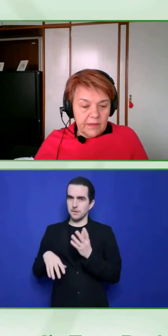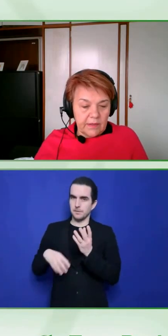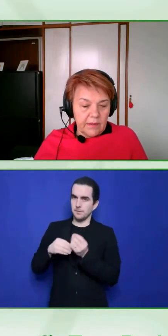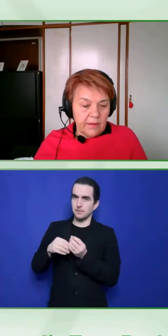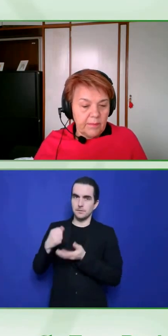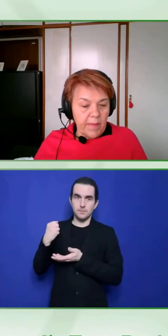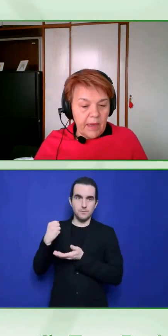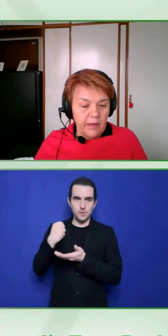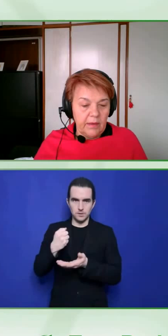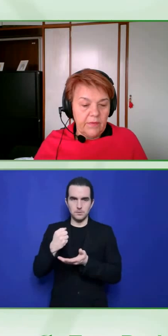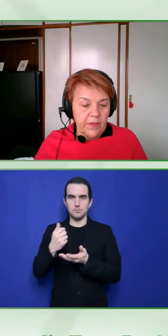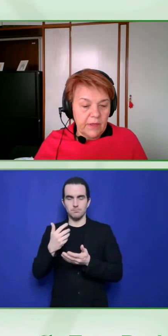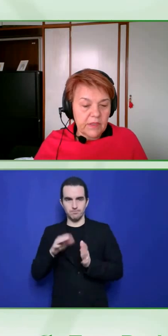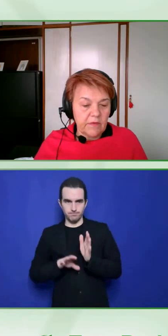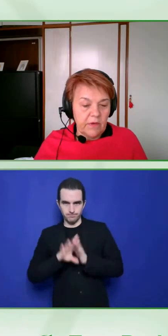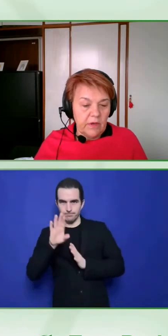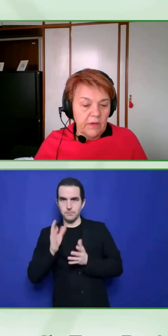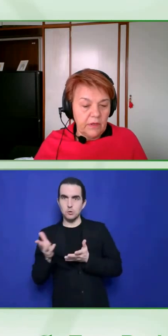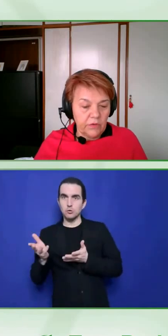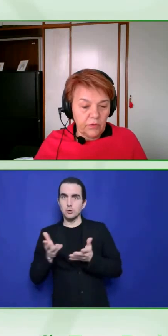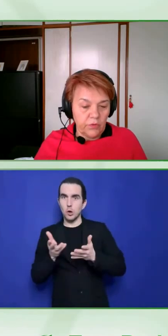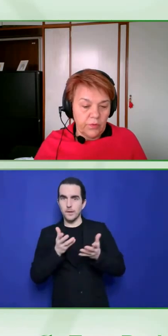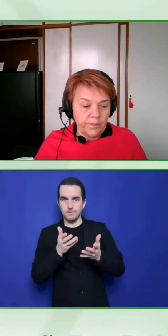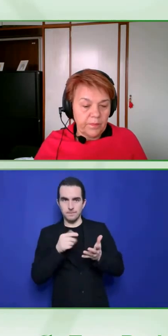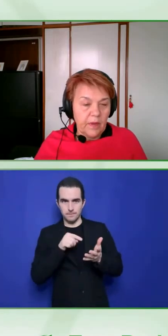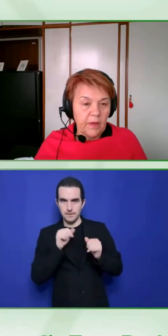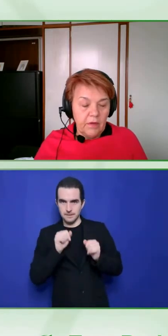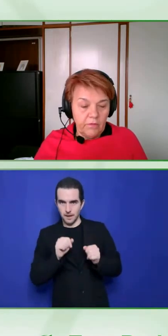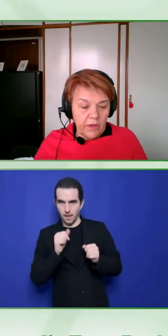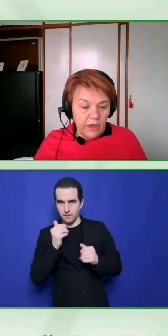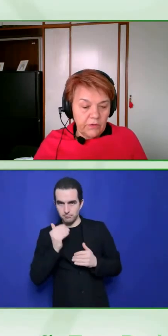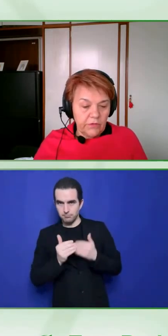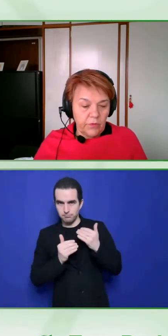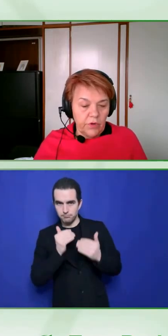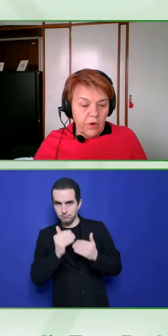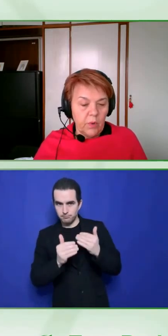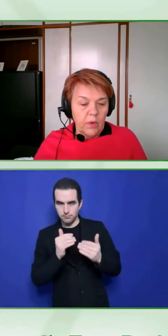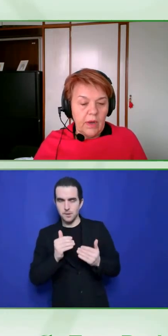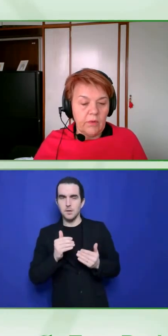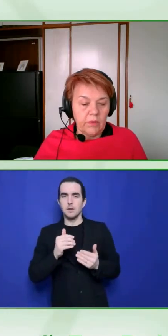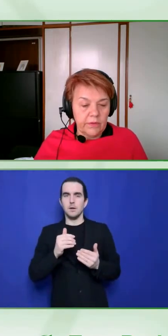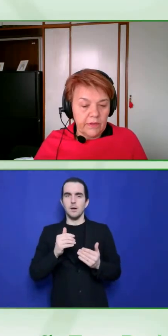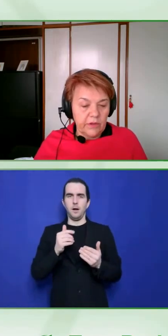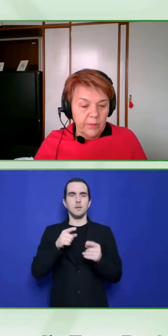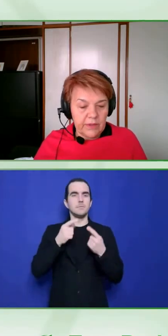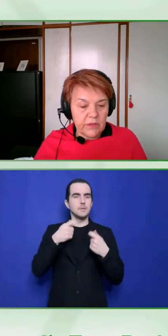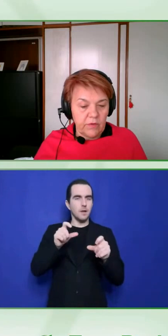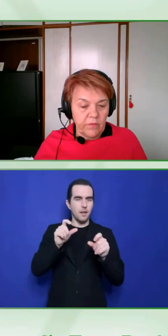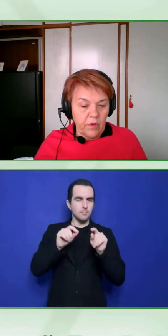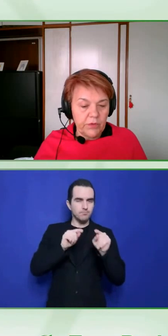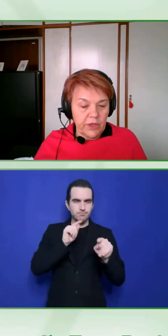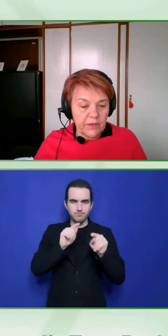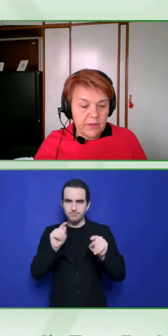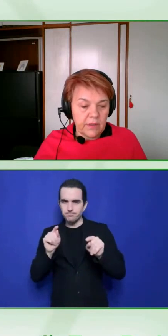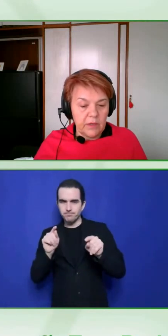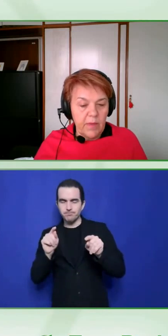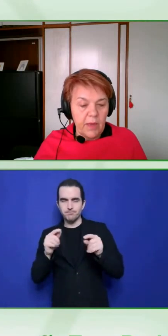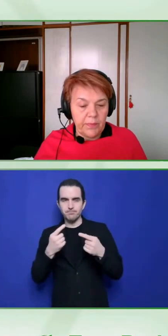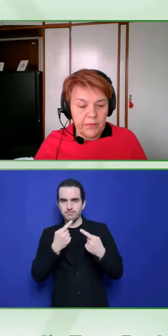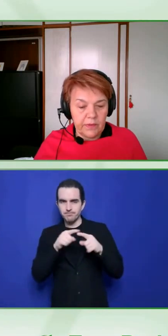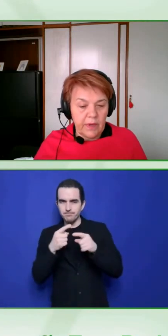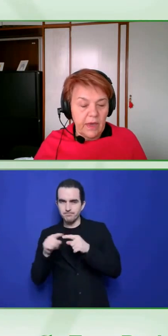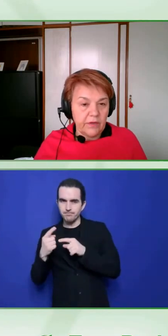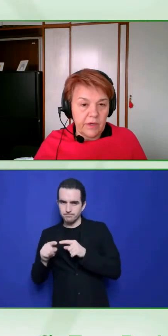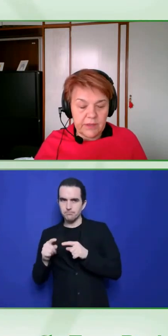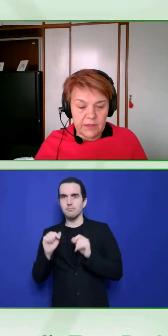There are still many things we need to do. We need to grow our database of objects and